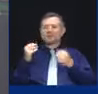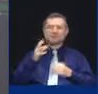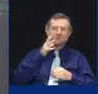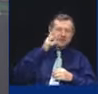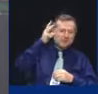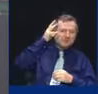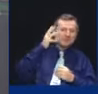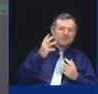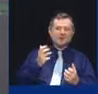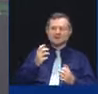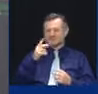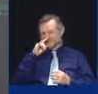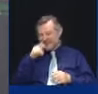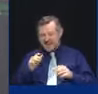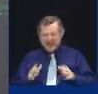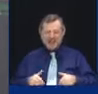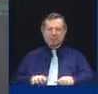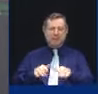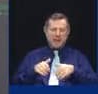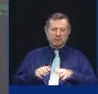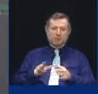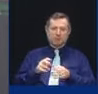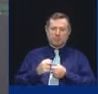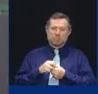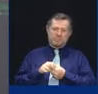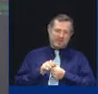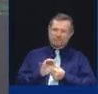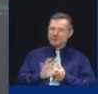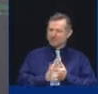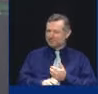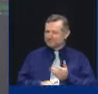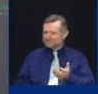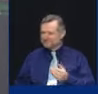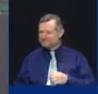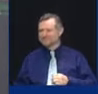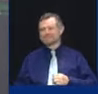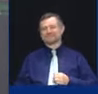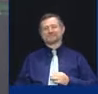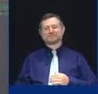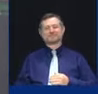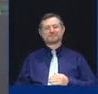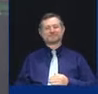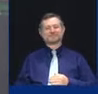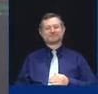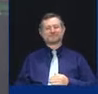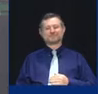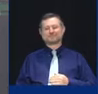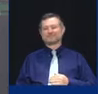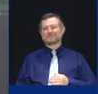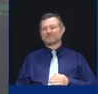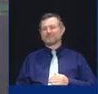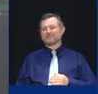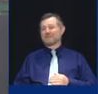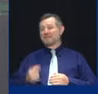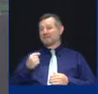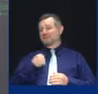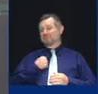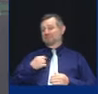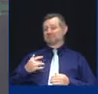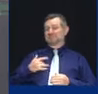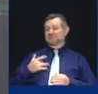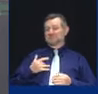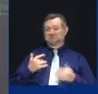want the children out of the house. And I think in many ways you couldn't have